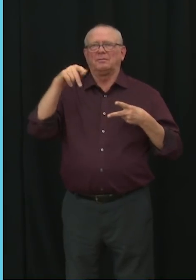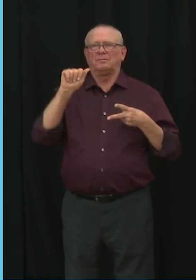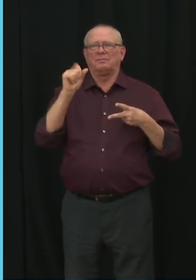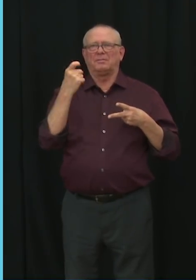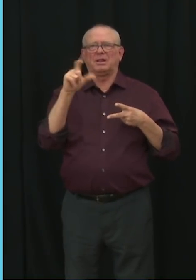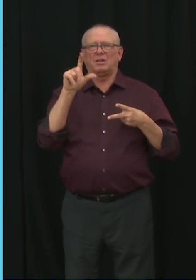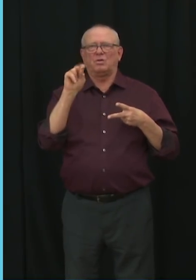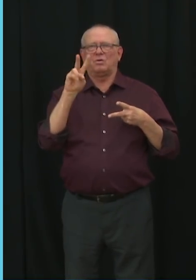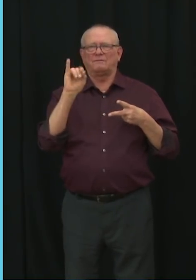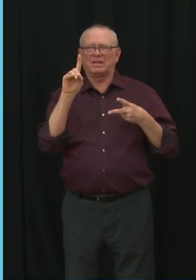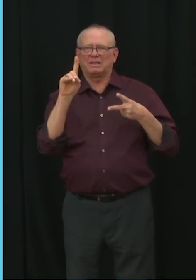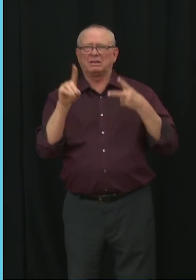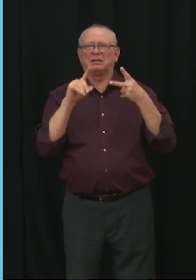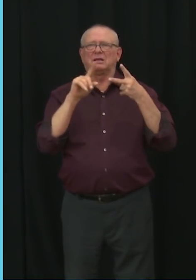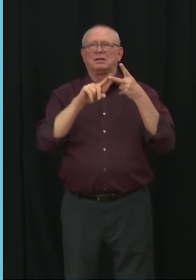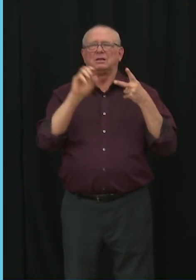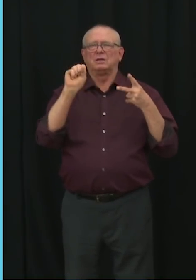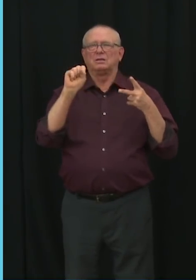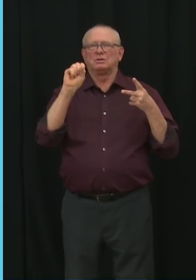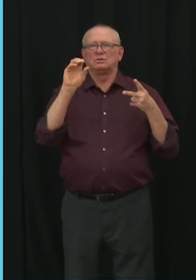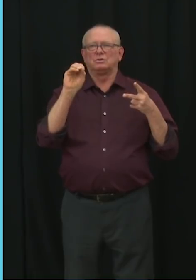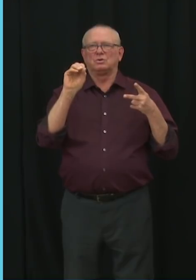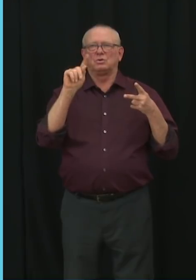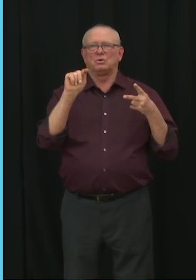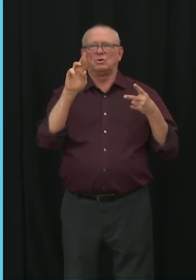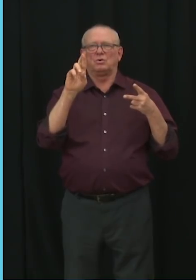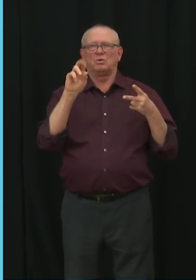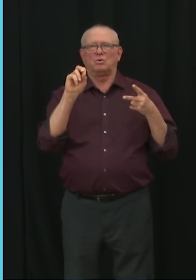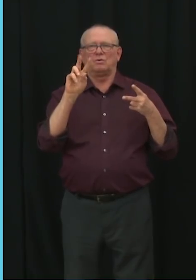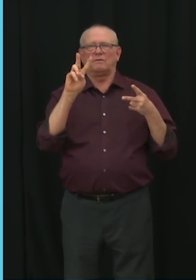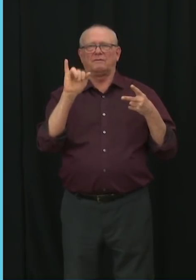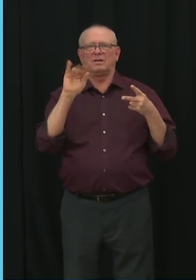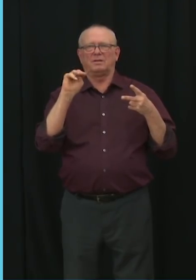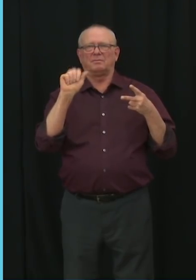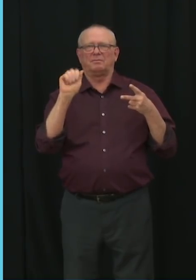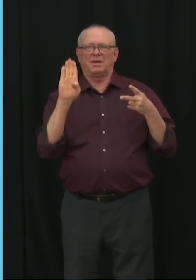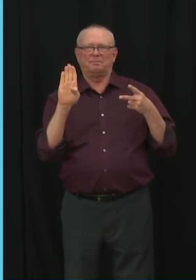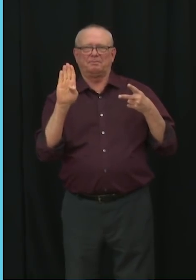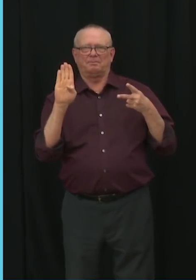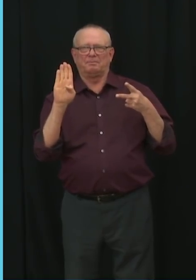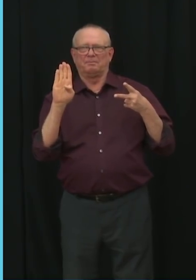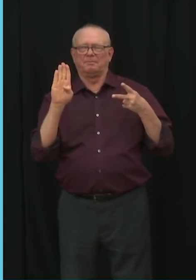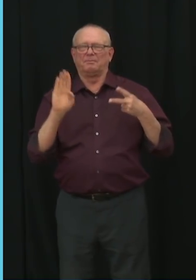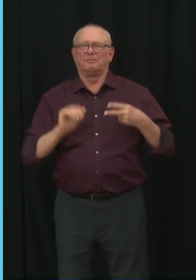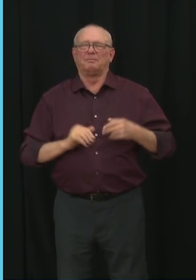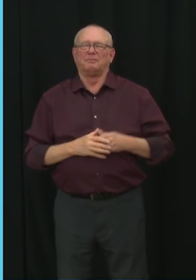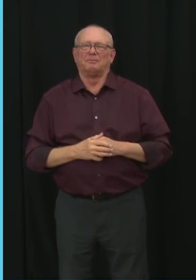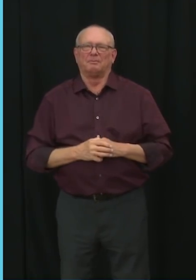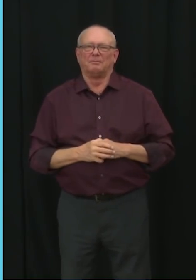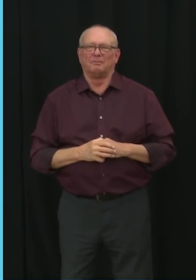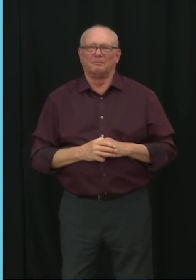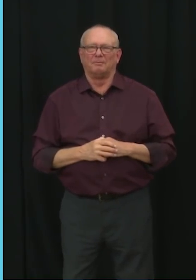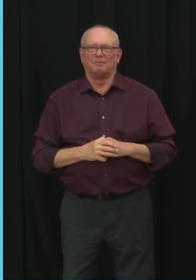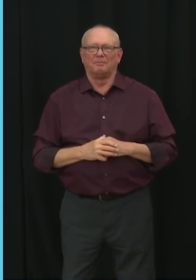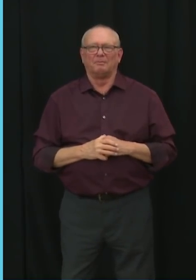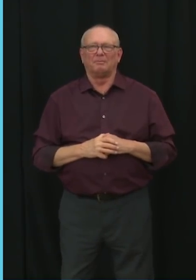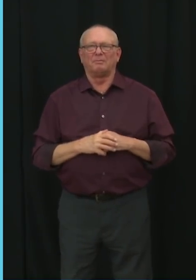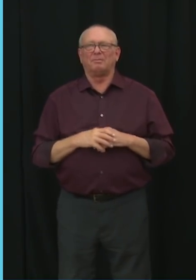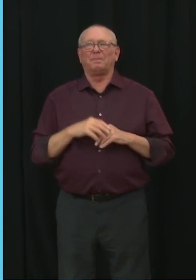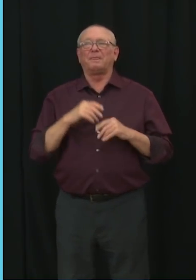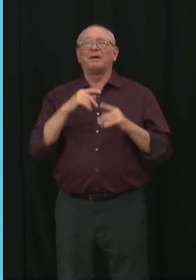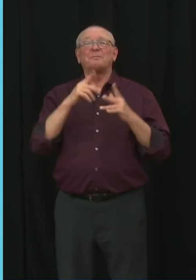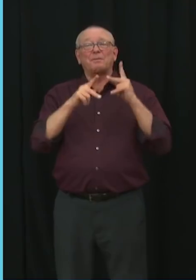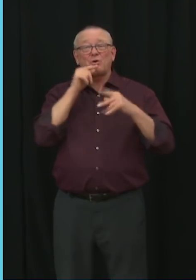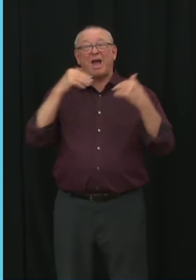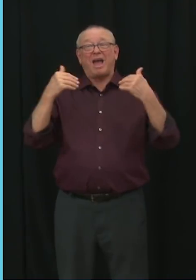have even mild symptoms should access PCR testing as soon as possible. So if they are positive, they can be referred